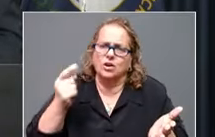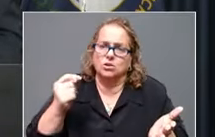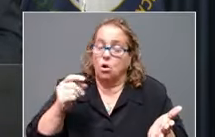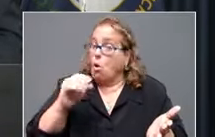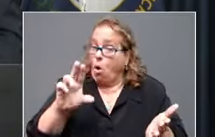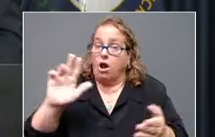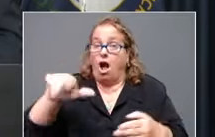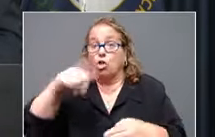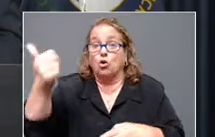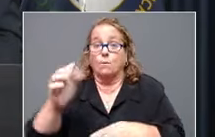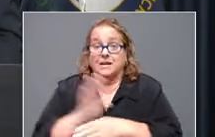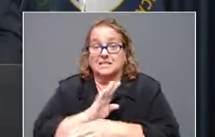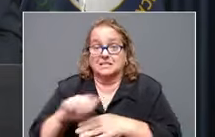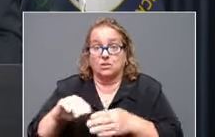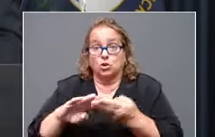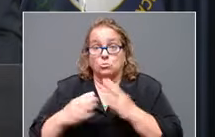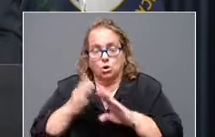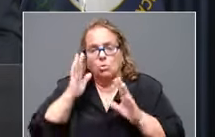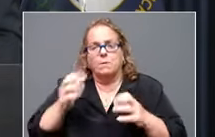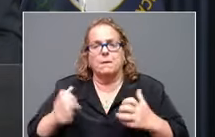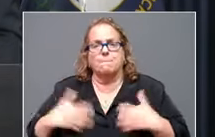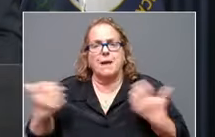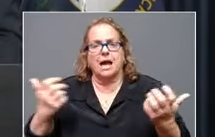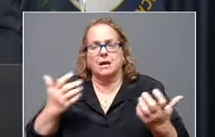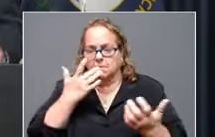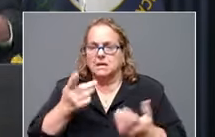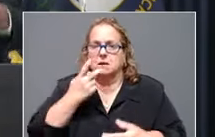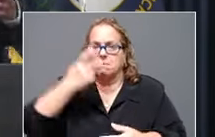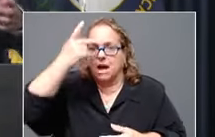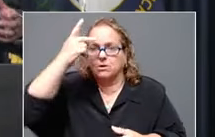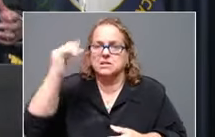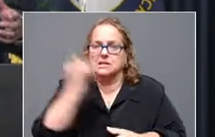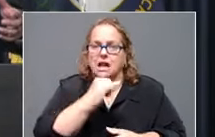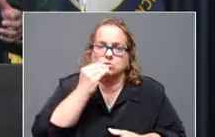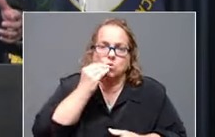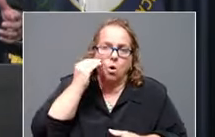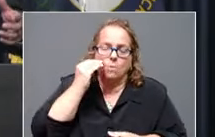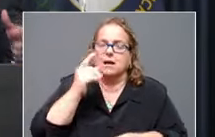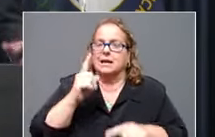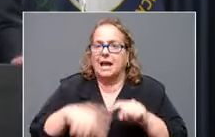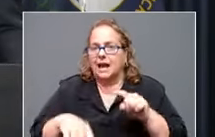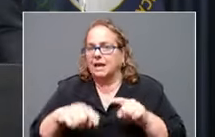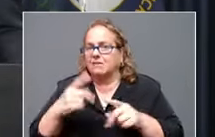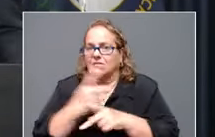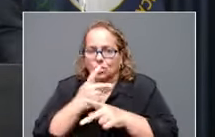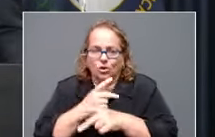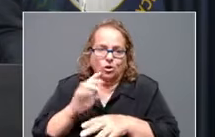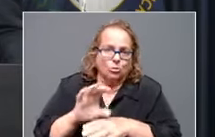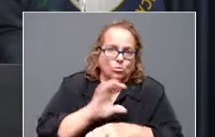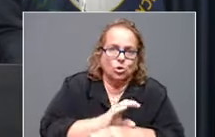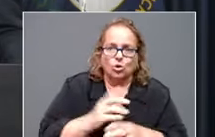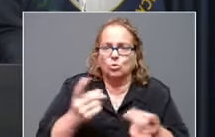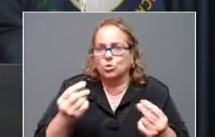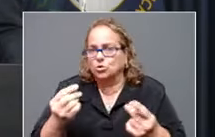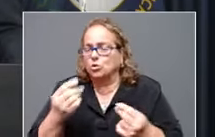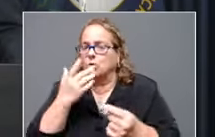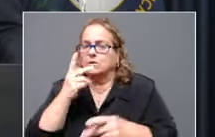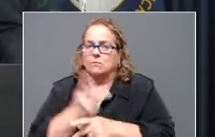community. They're going to hear it from every parent that's home trying to figure out the computer and ensure their child are